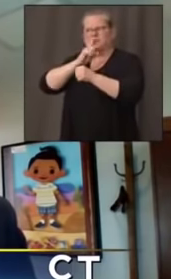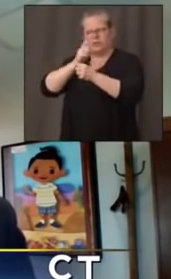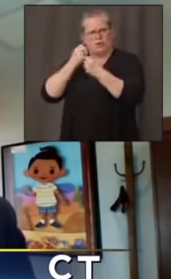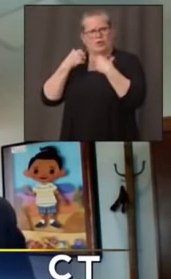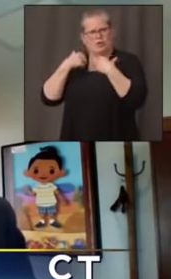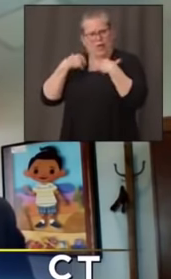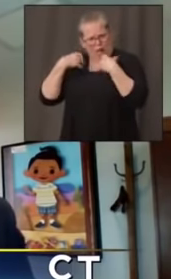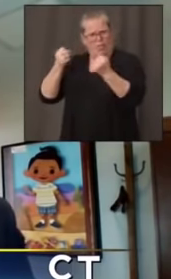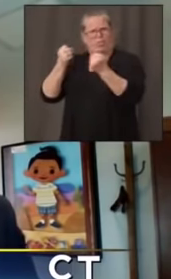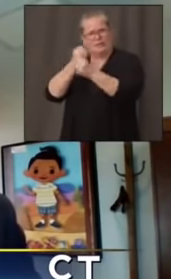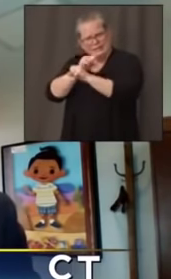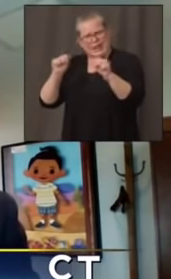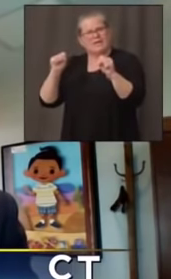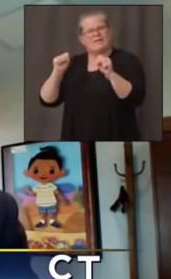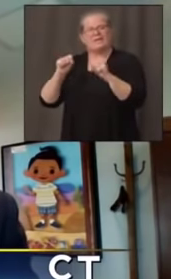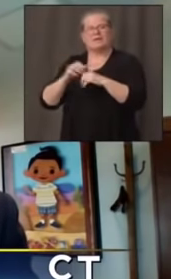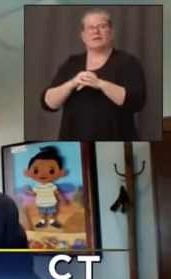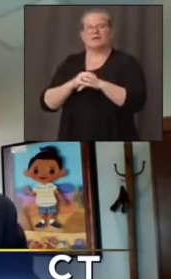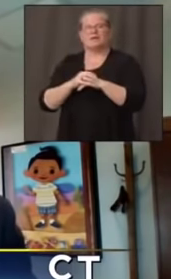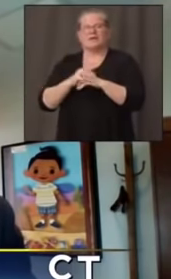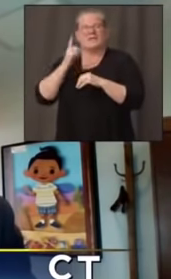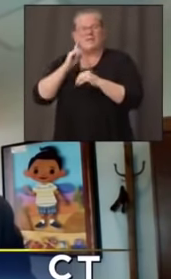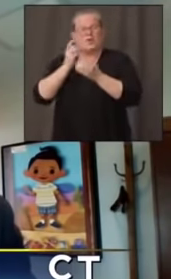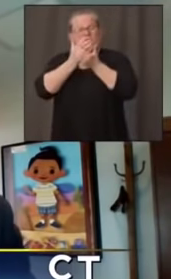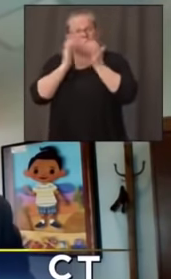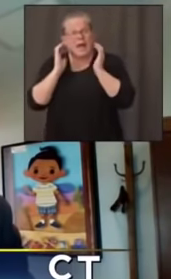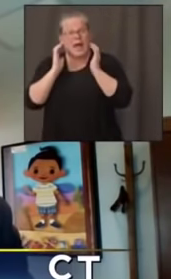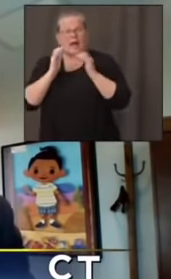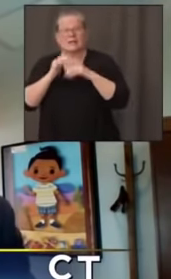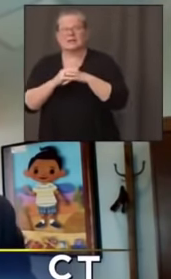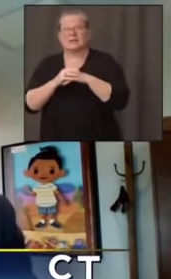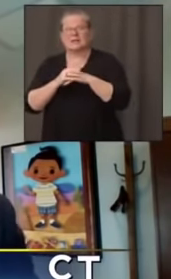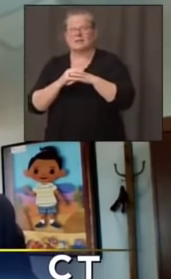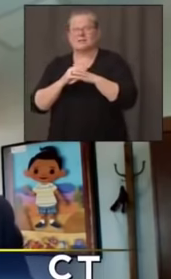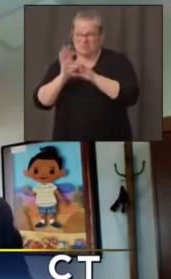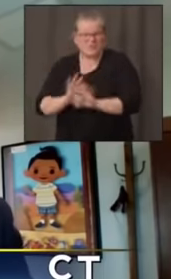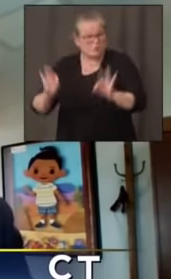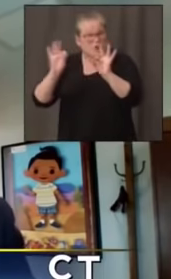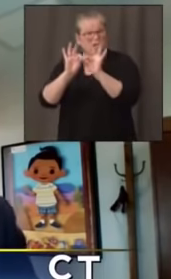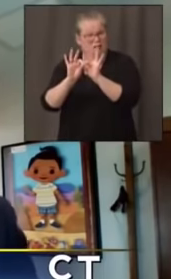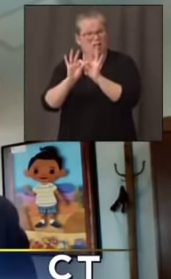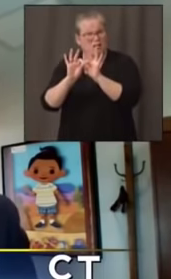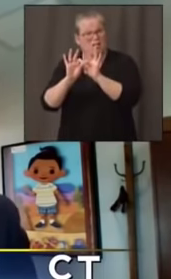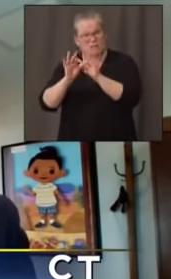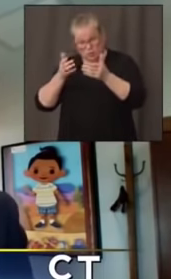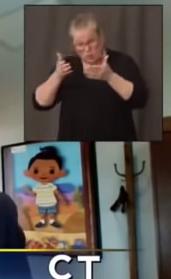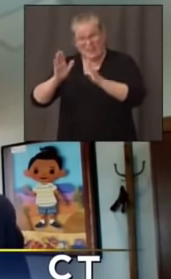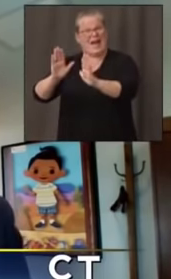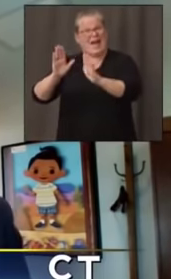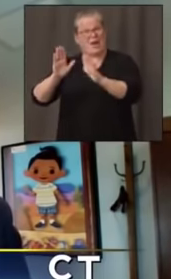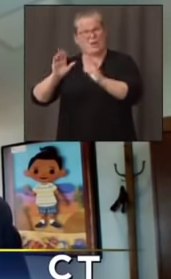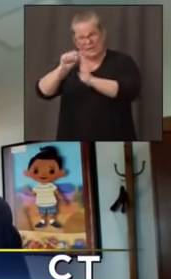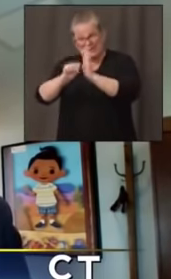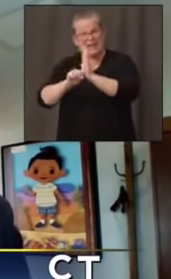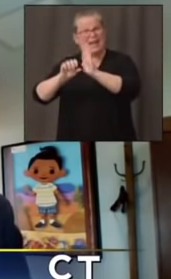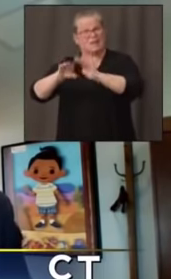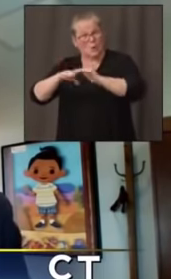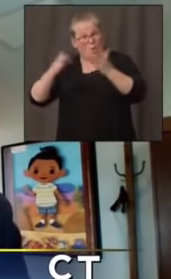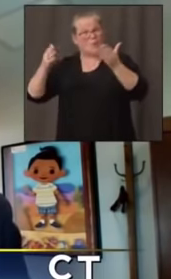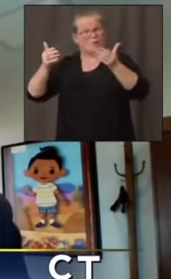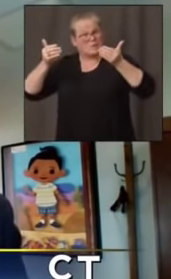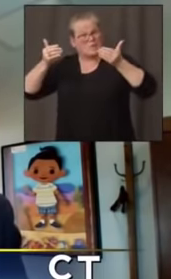really is going to be, as Commissioner Gifford mentioned, a critical strategy in us moving forward as a state.